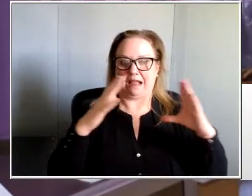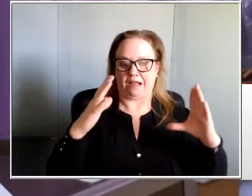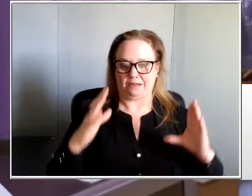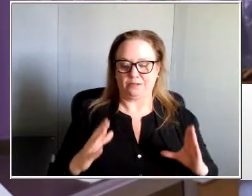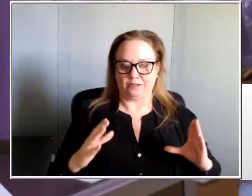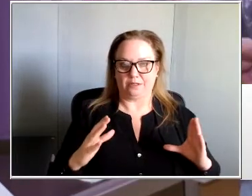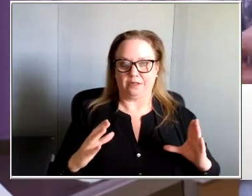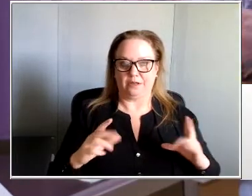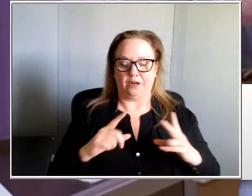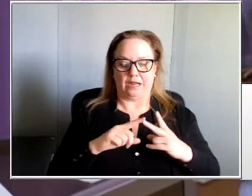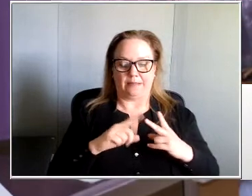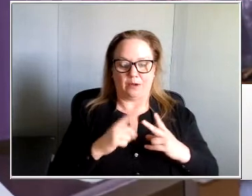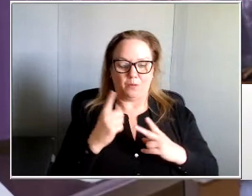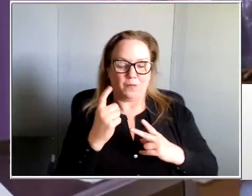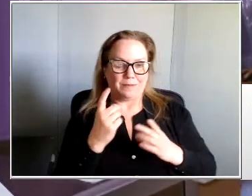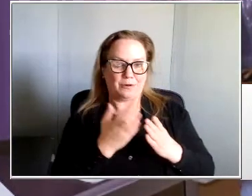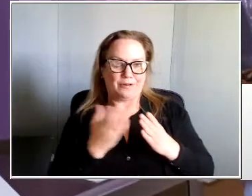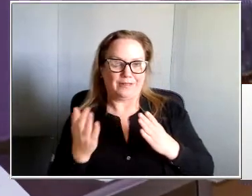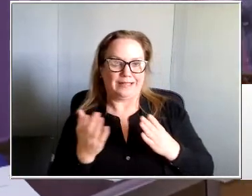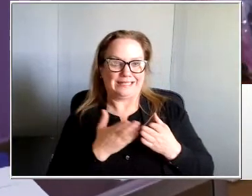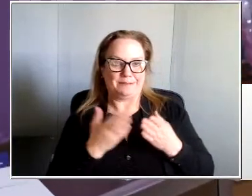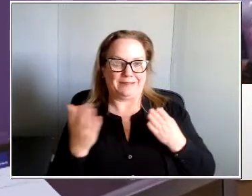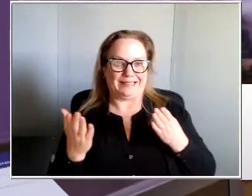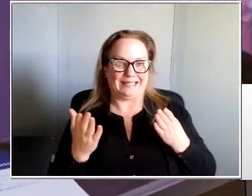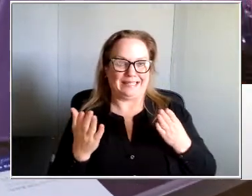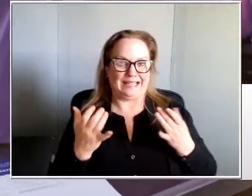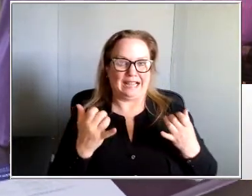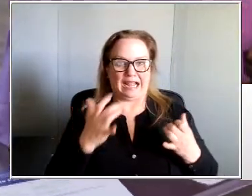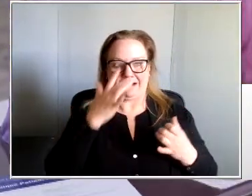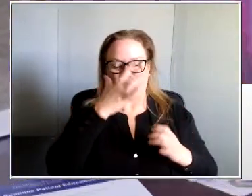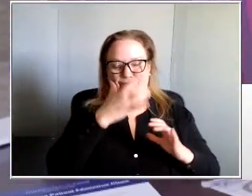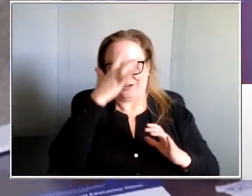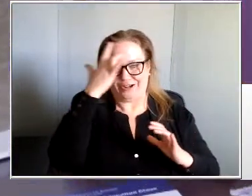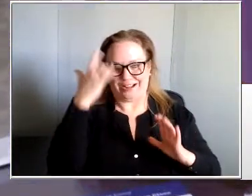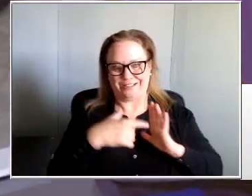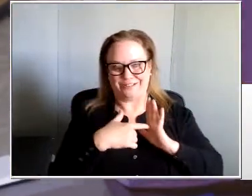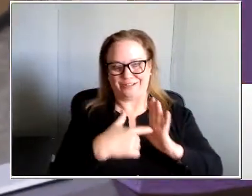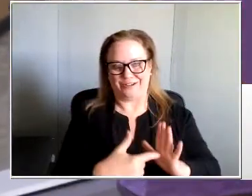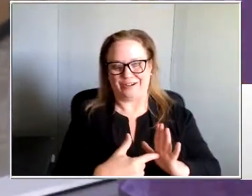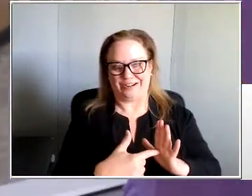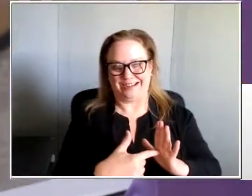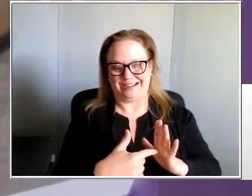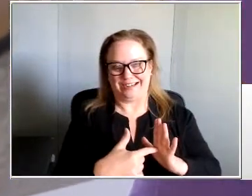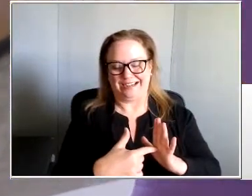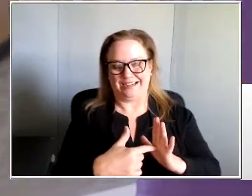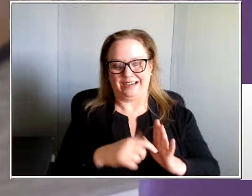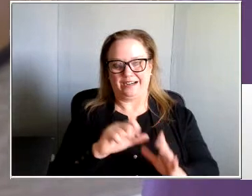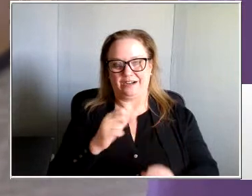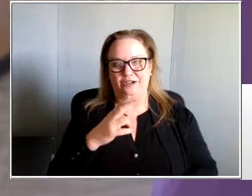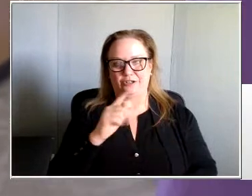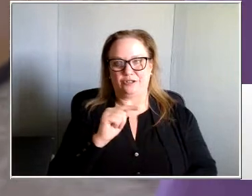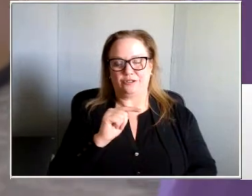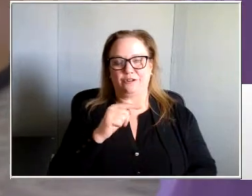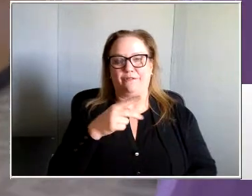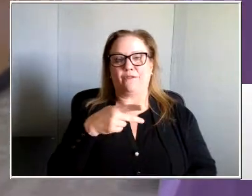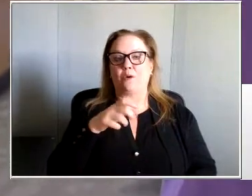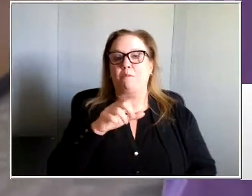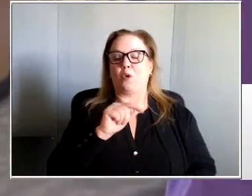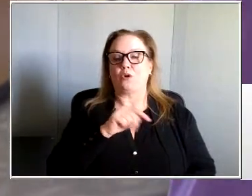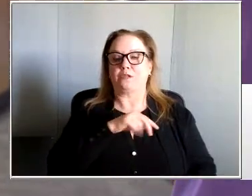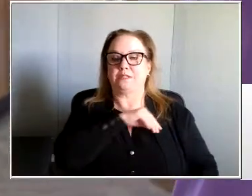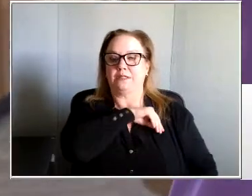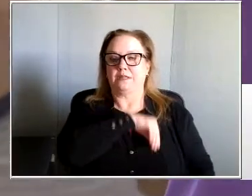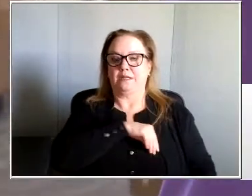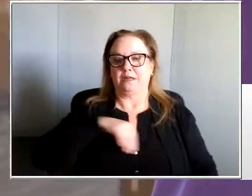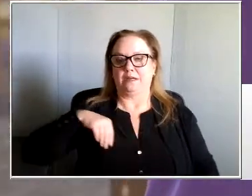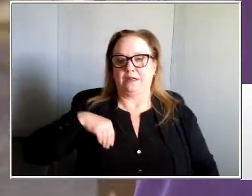one final thing, this is the big item in here I forgot to show you. This is our shirt for ports. The doctors and the